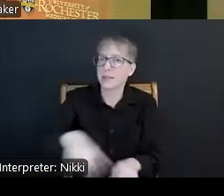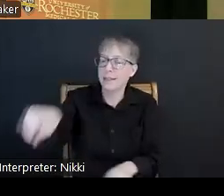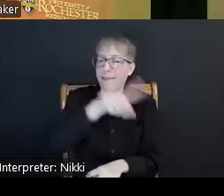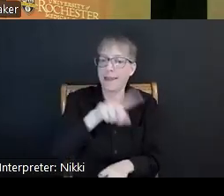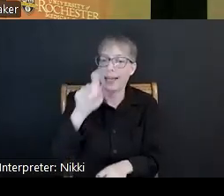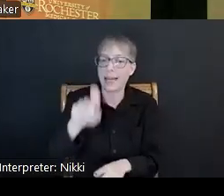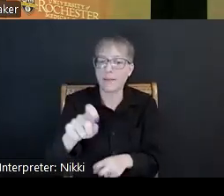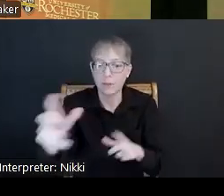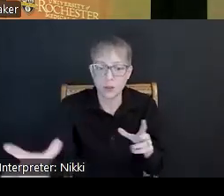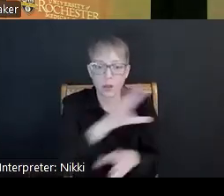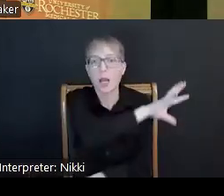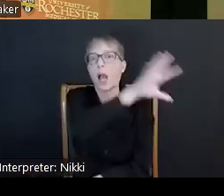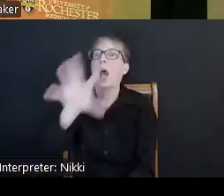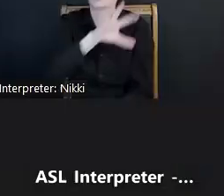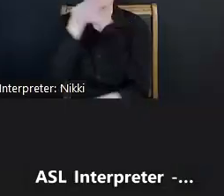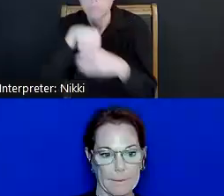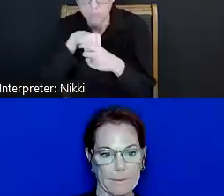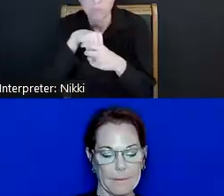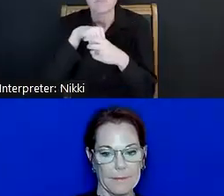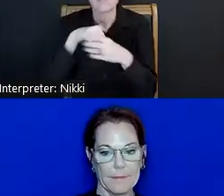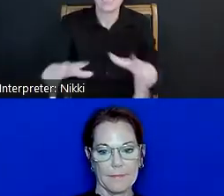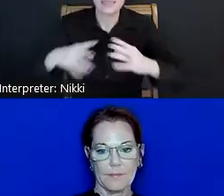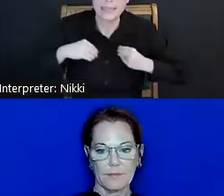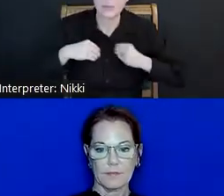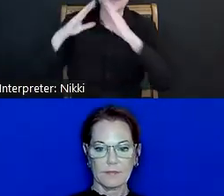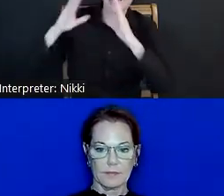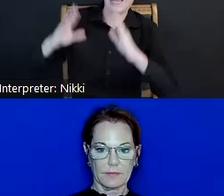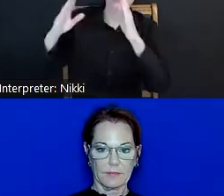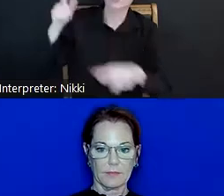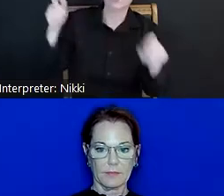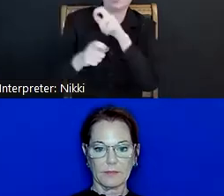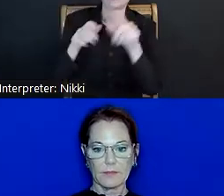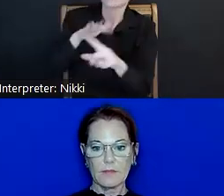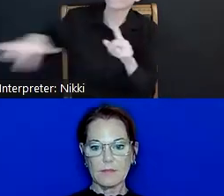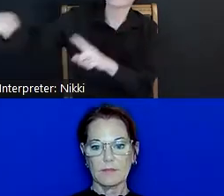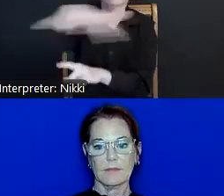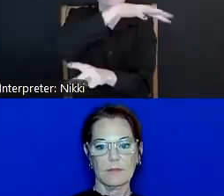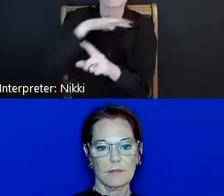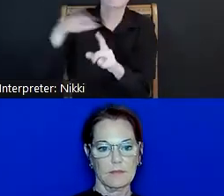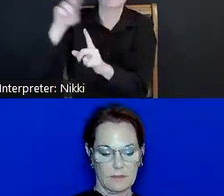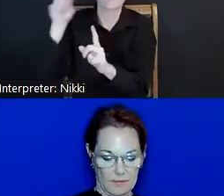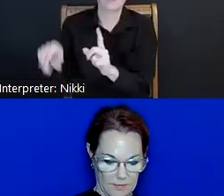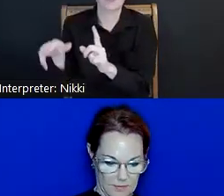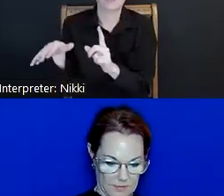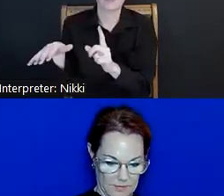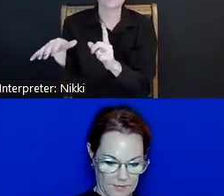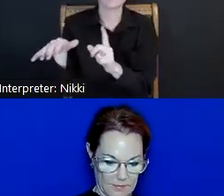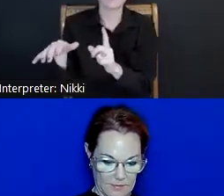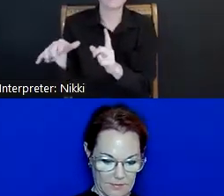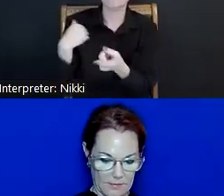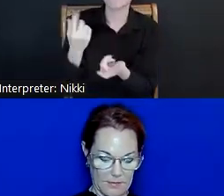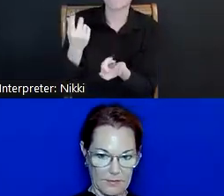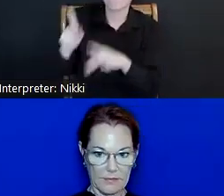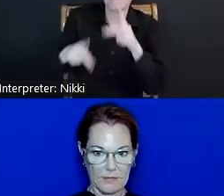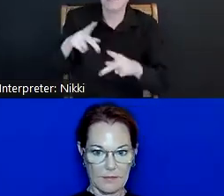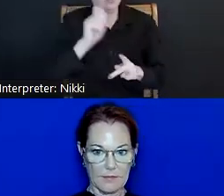and accept change in housing throughout the whole metropolitan area. I think that people have to recognize that we are